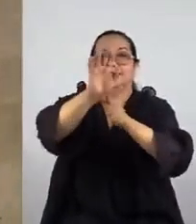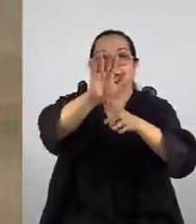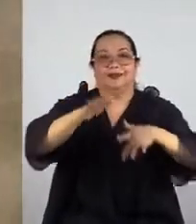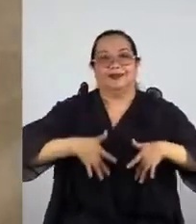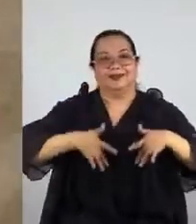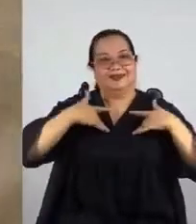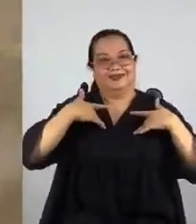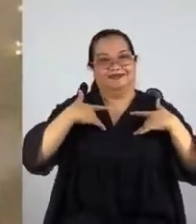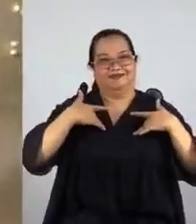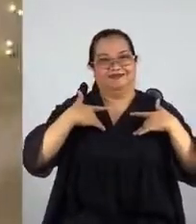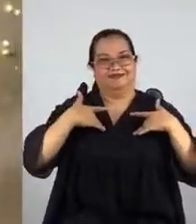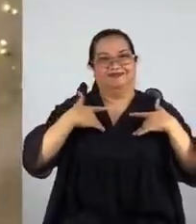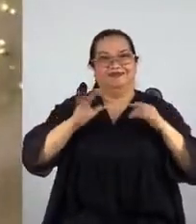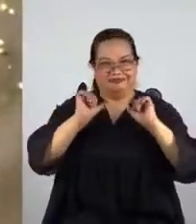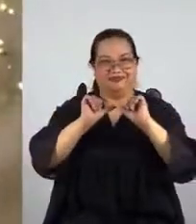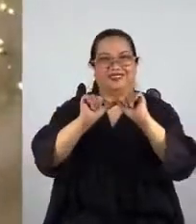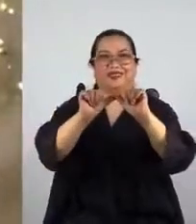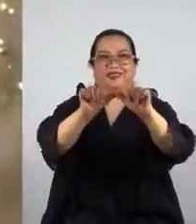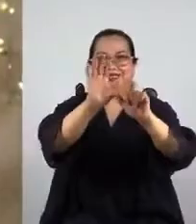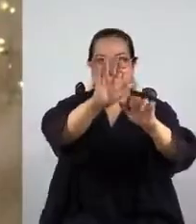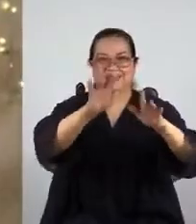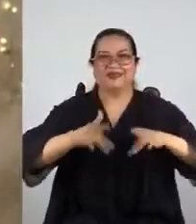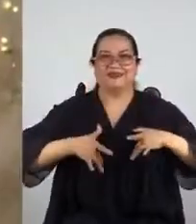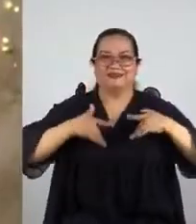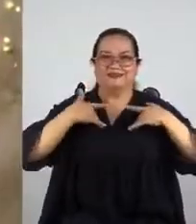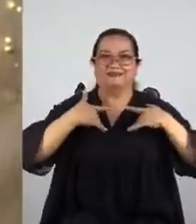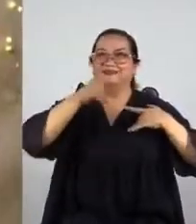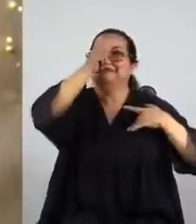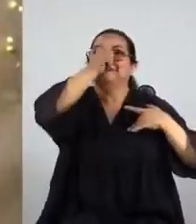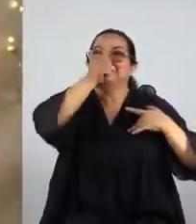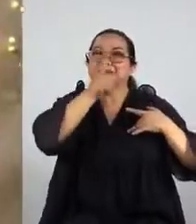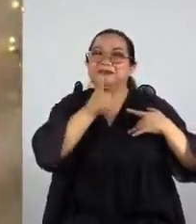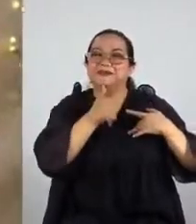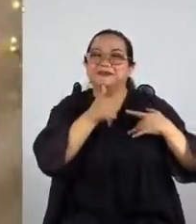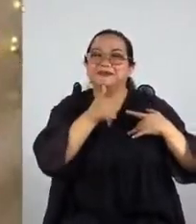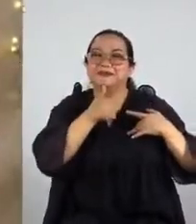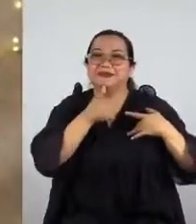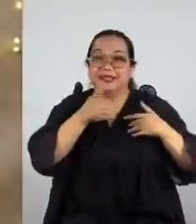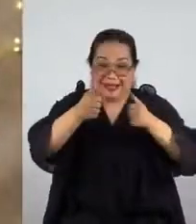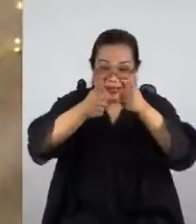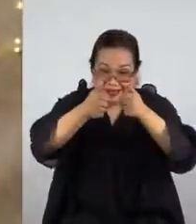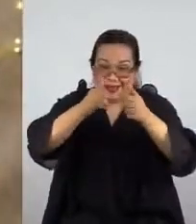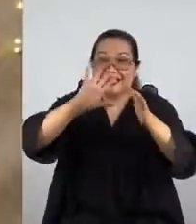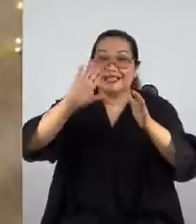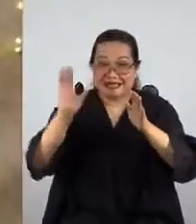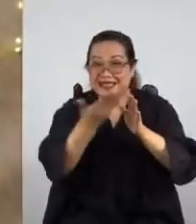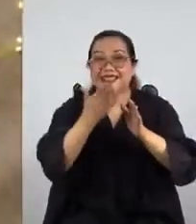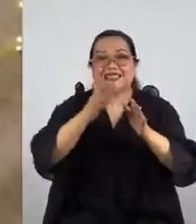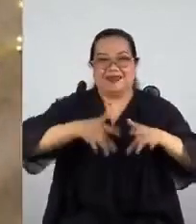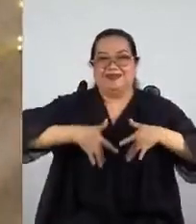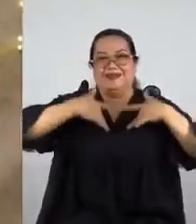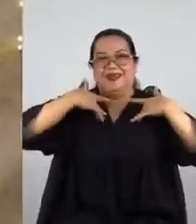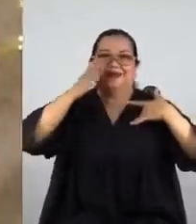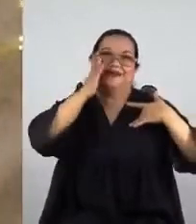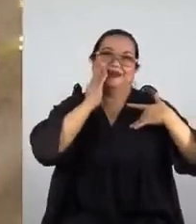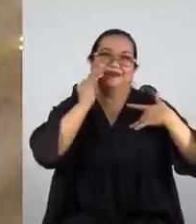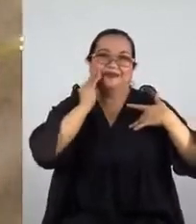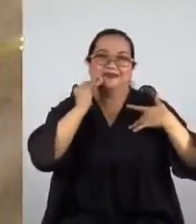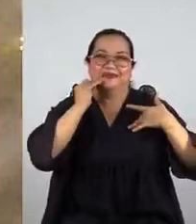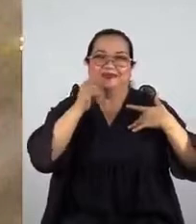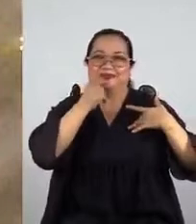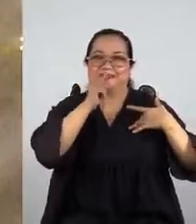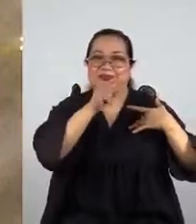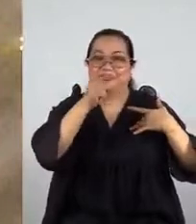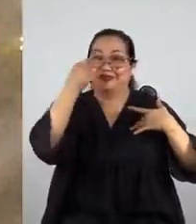race. You can stand up and continue and endure. Now, you may have a favorite sin that always trips you.